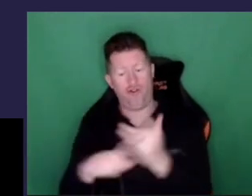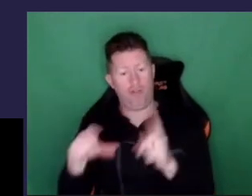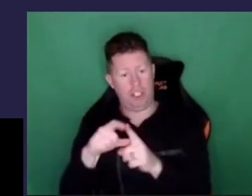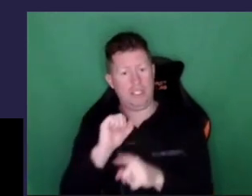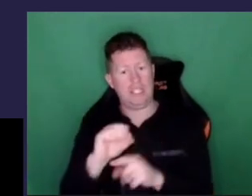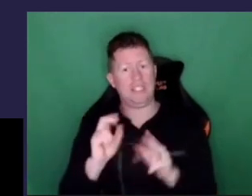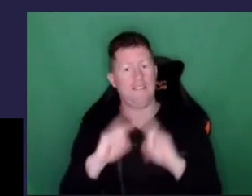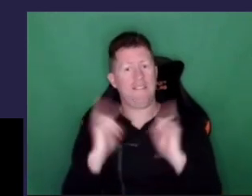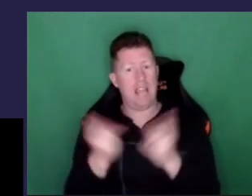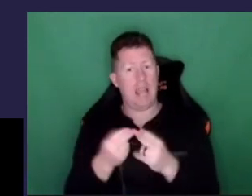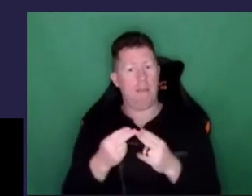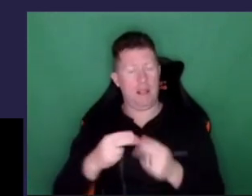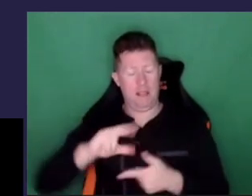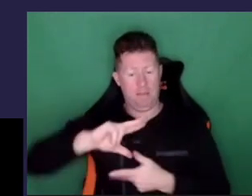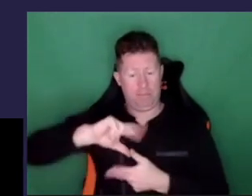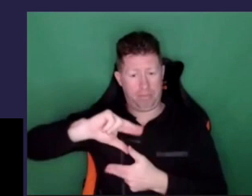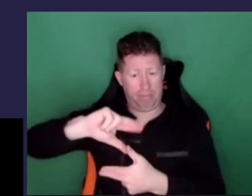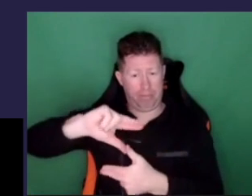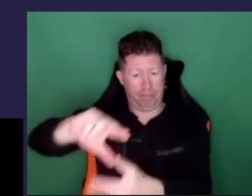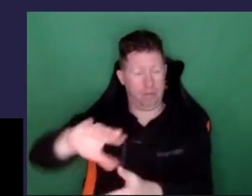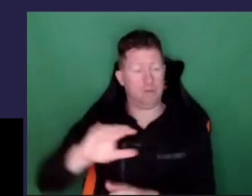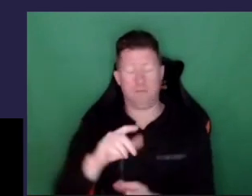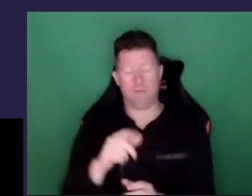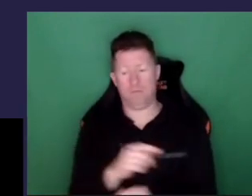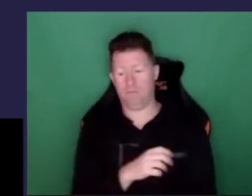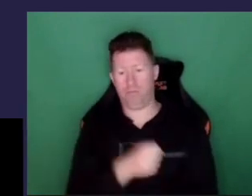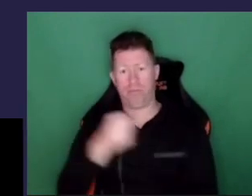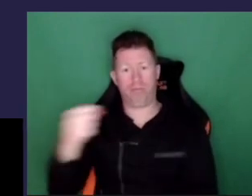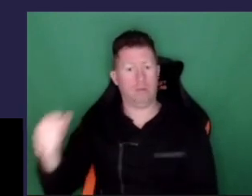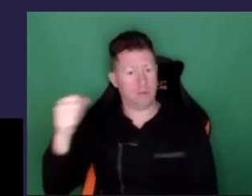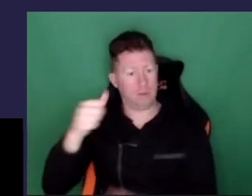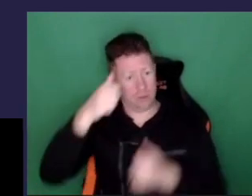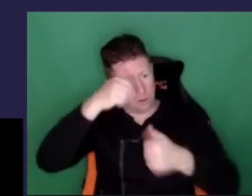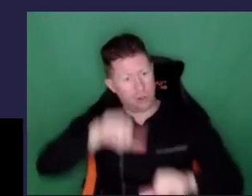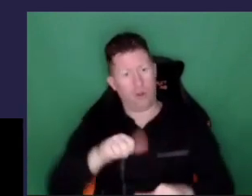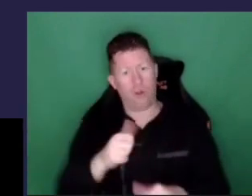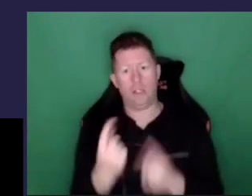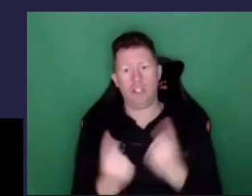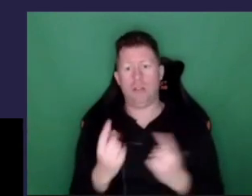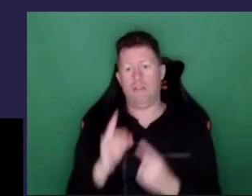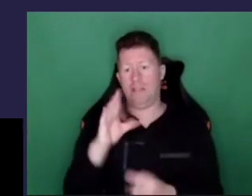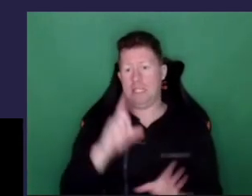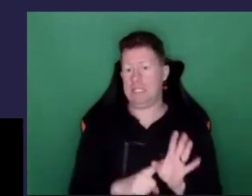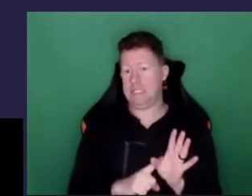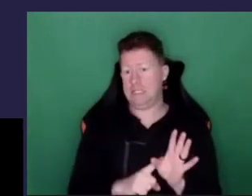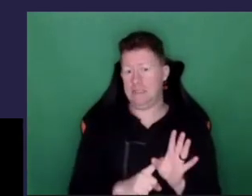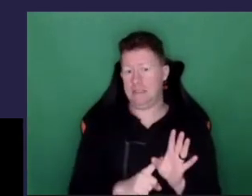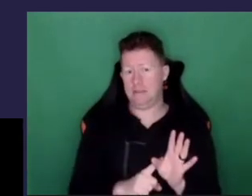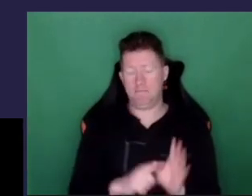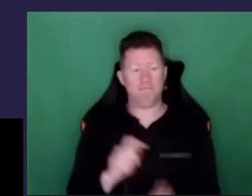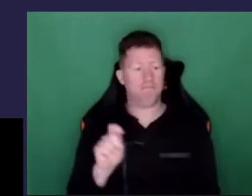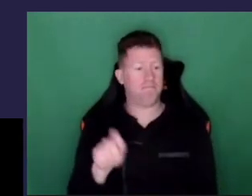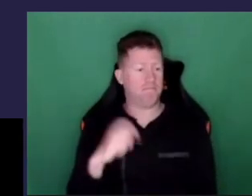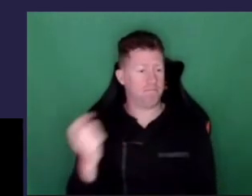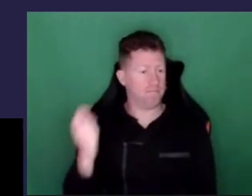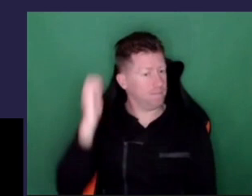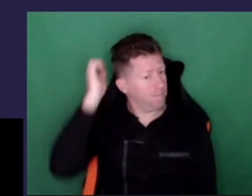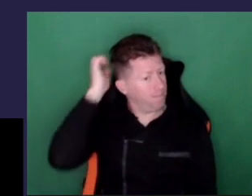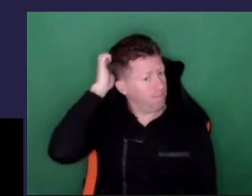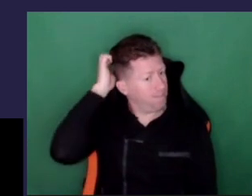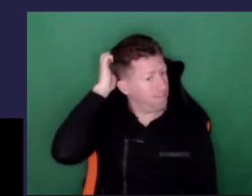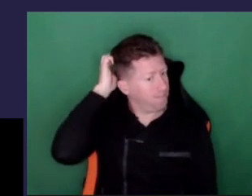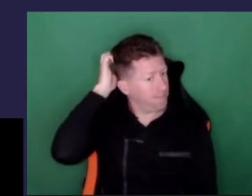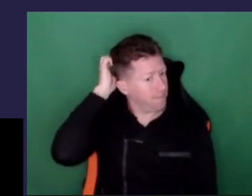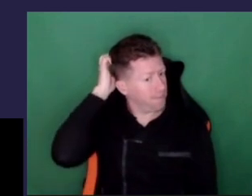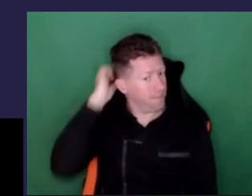These people have known each other for about 9-10 years now. Next slide, please. This is